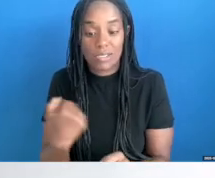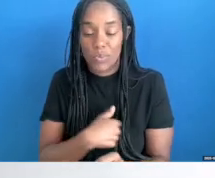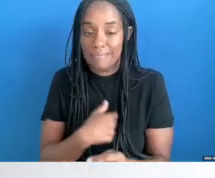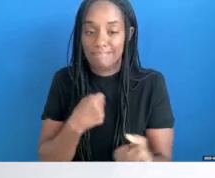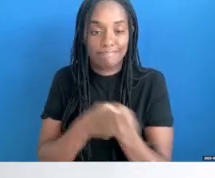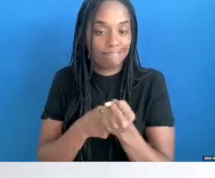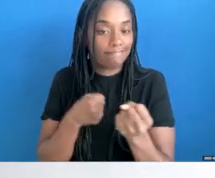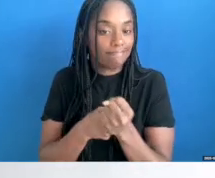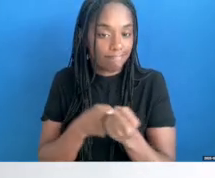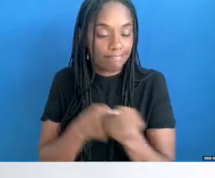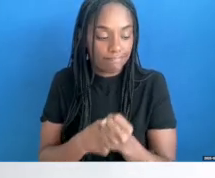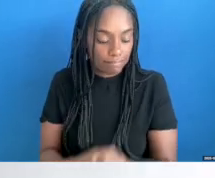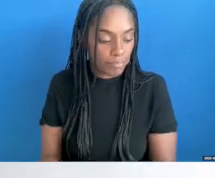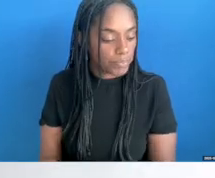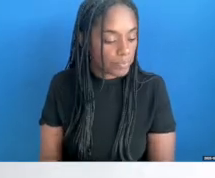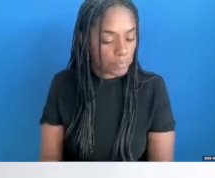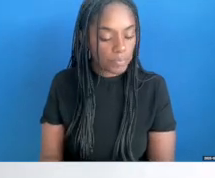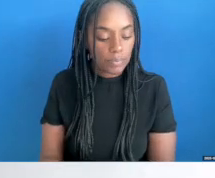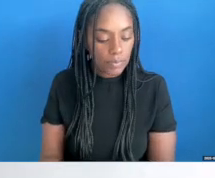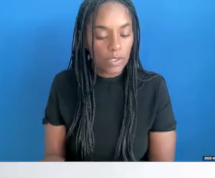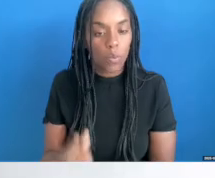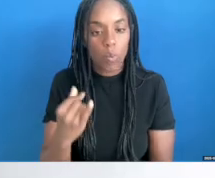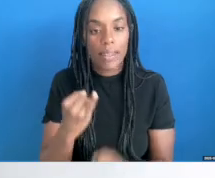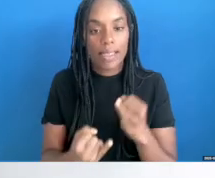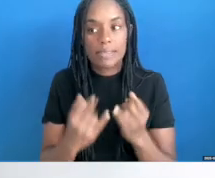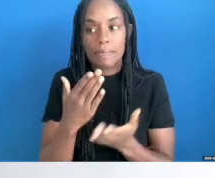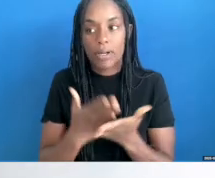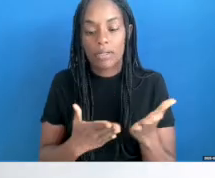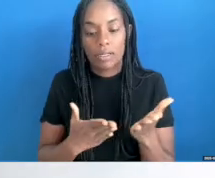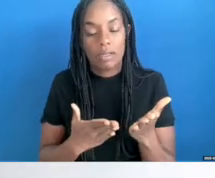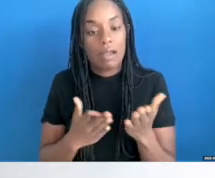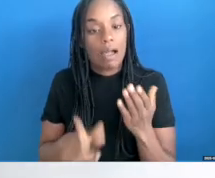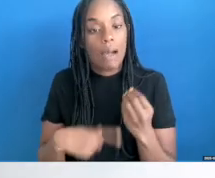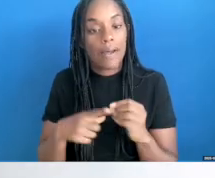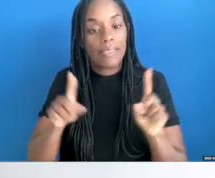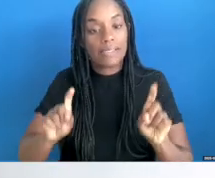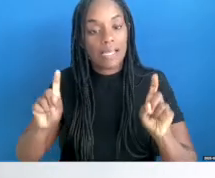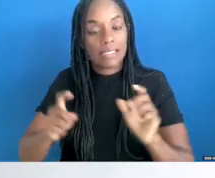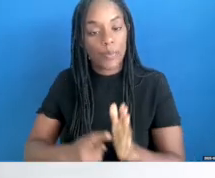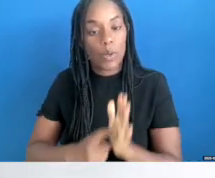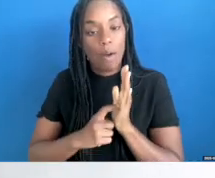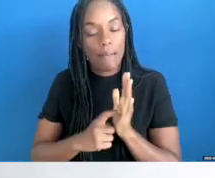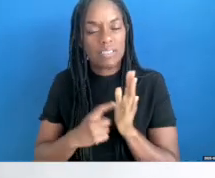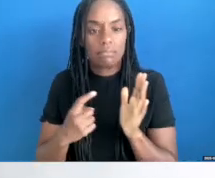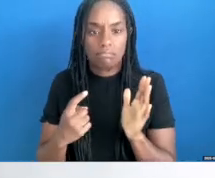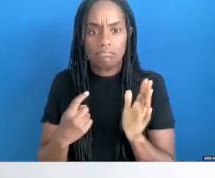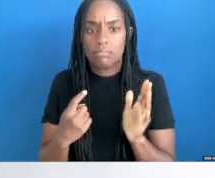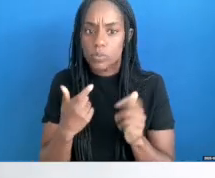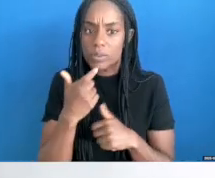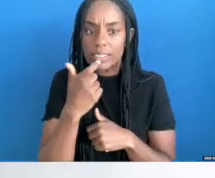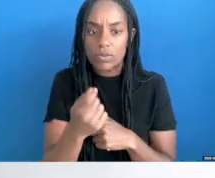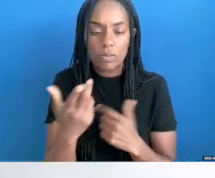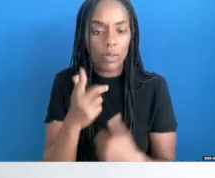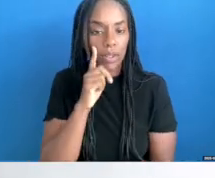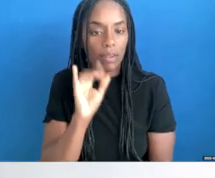that. And then just one last piece was on the testing requirements. We're very interested in what that might